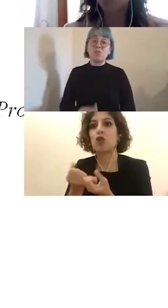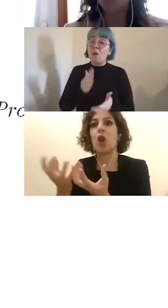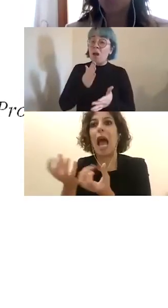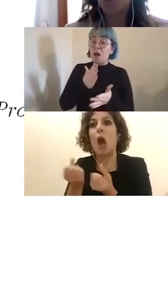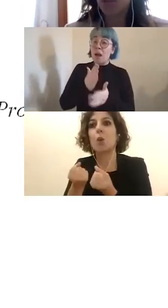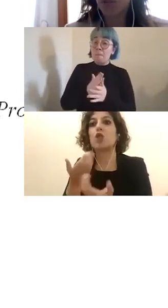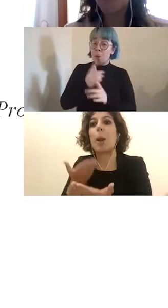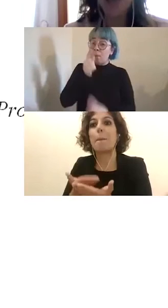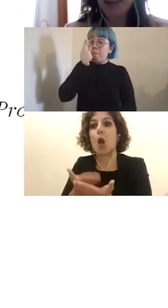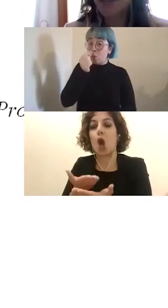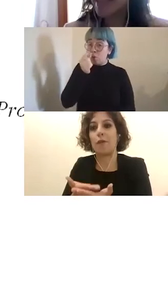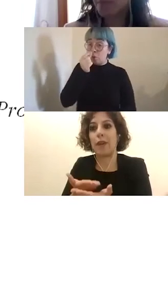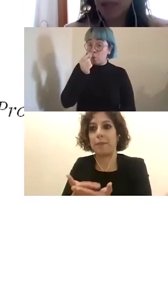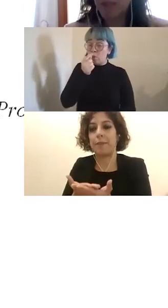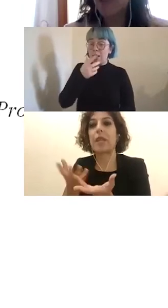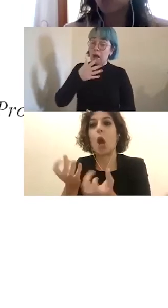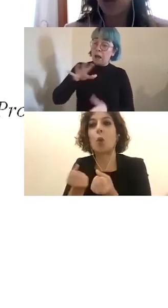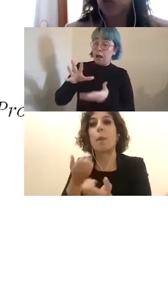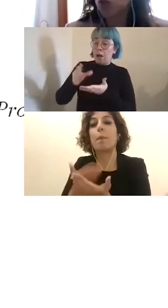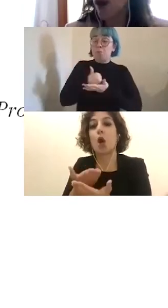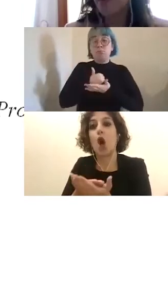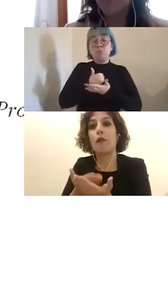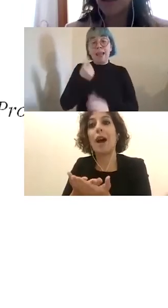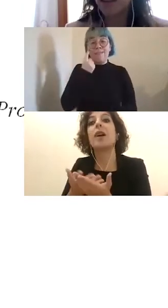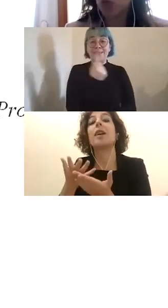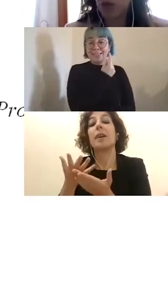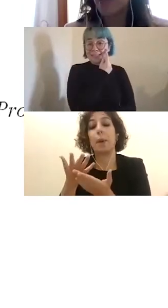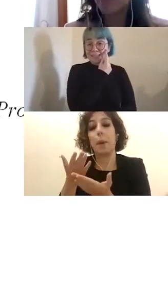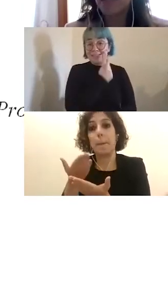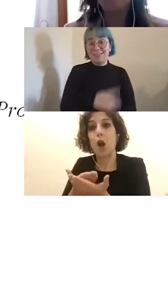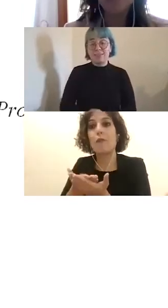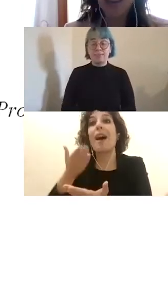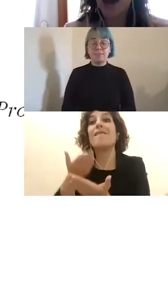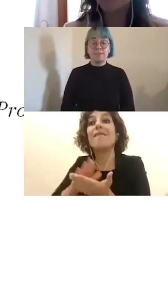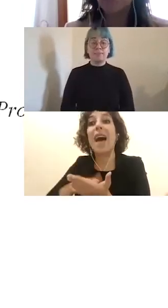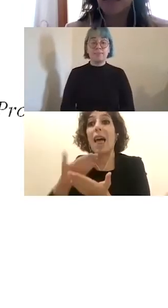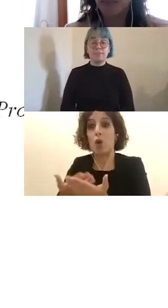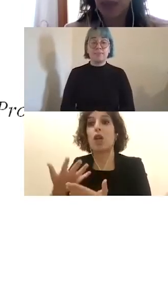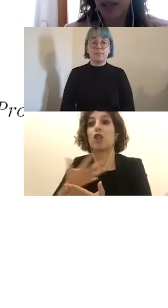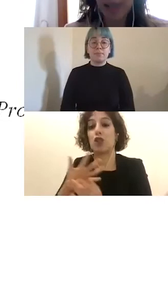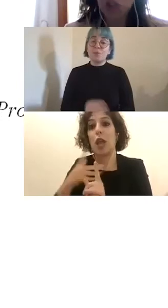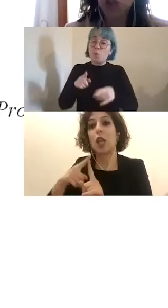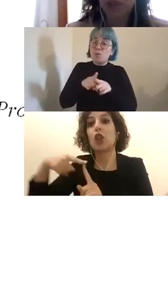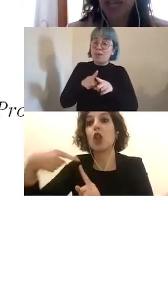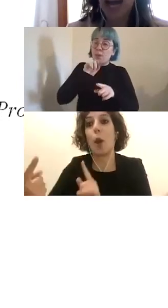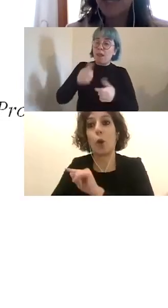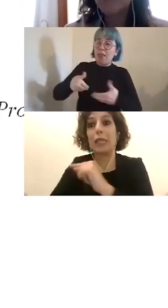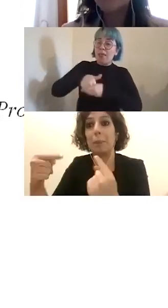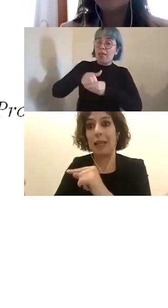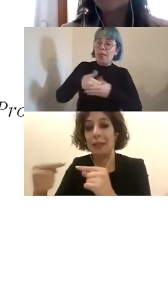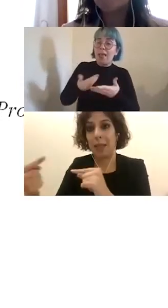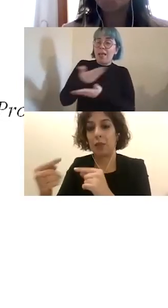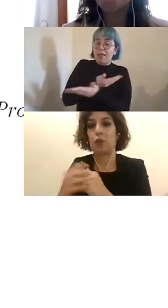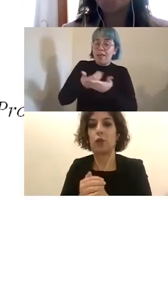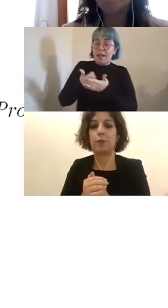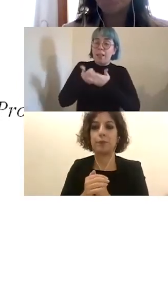to acquire an evidence also for the debate, for the discussion. and